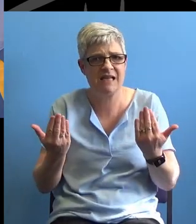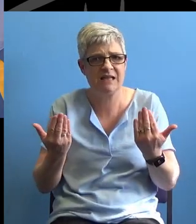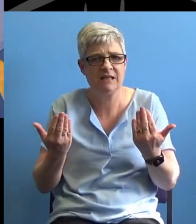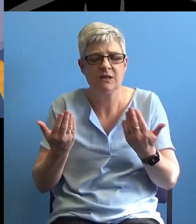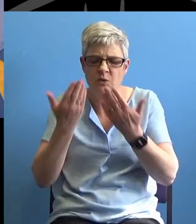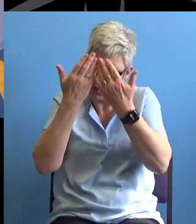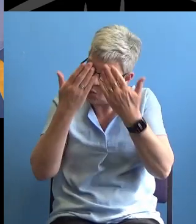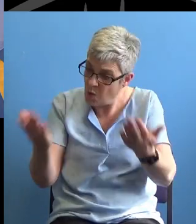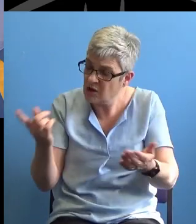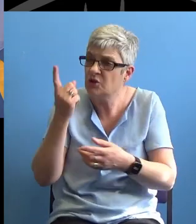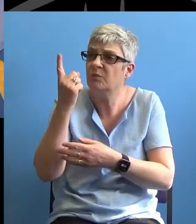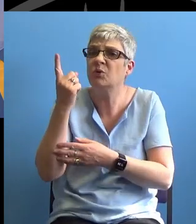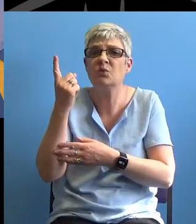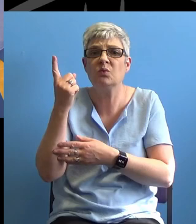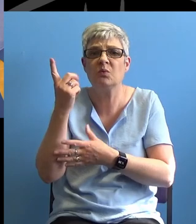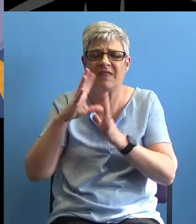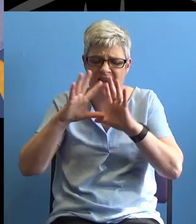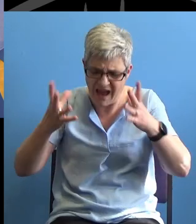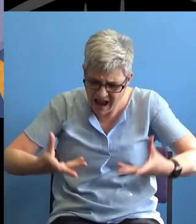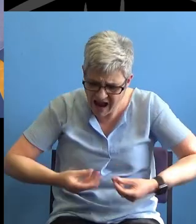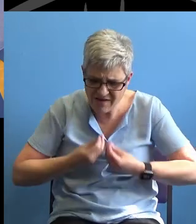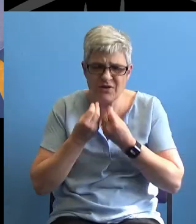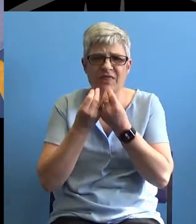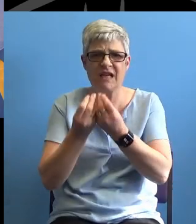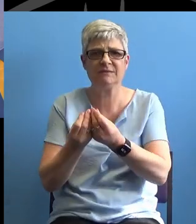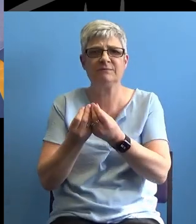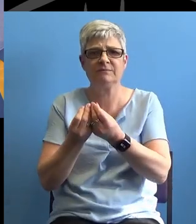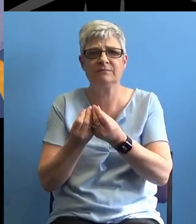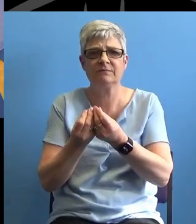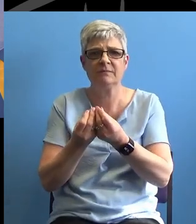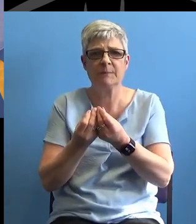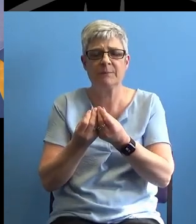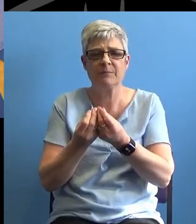to worship you with all we have.